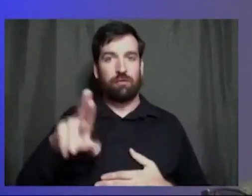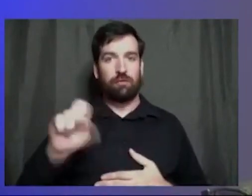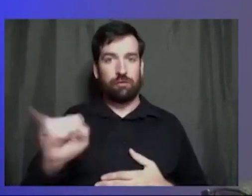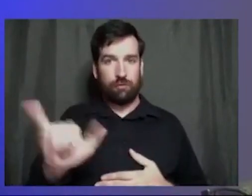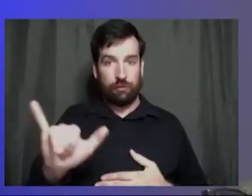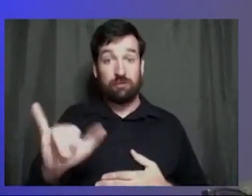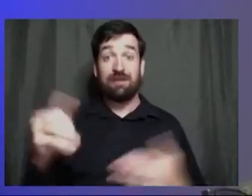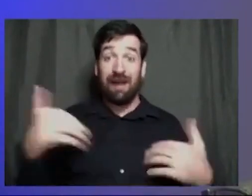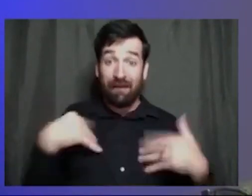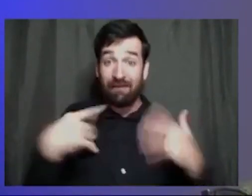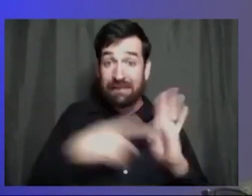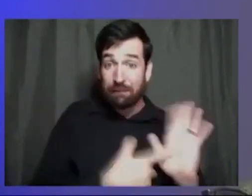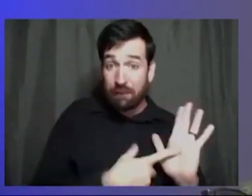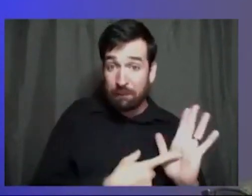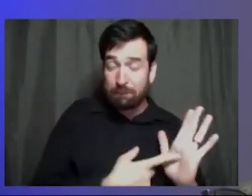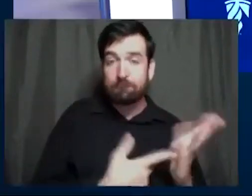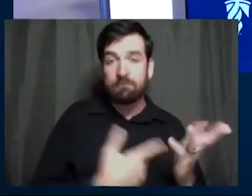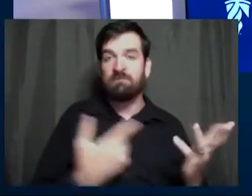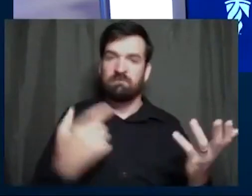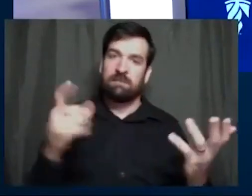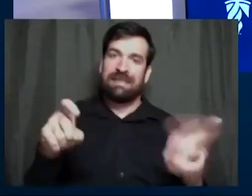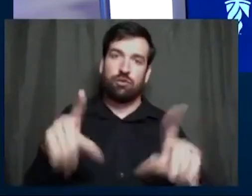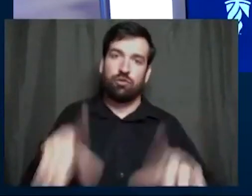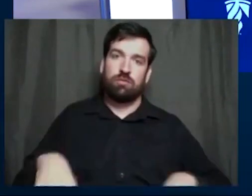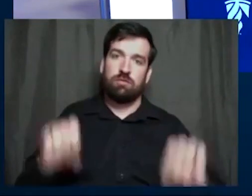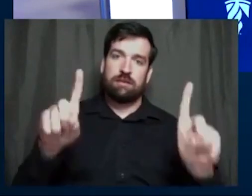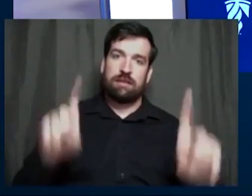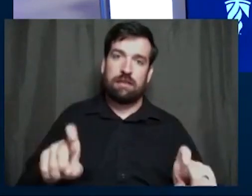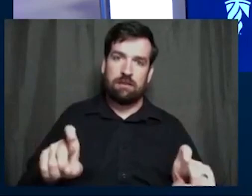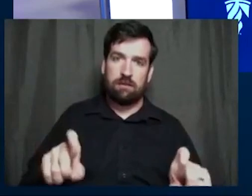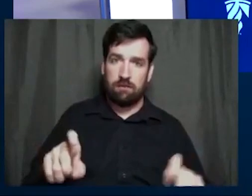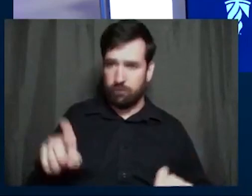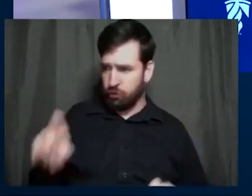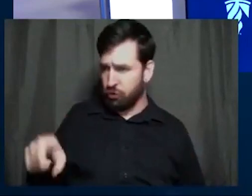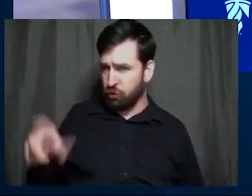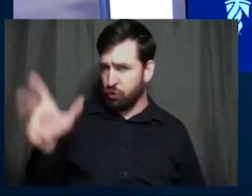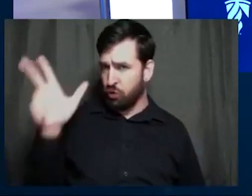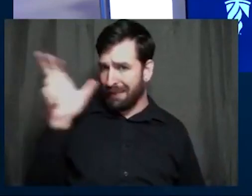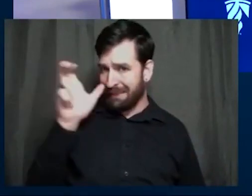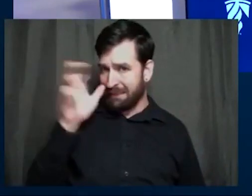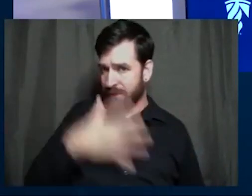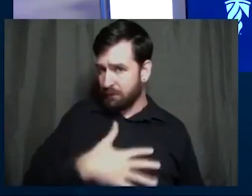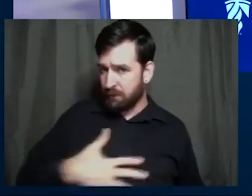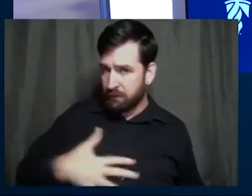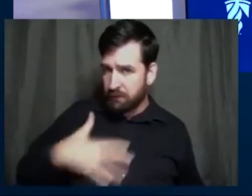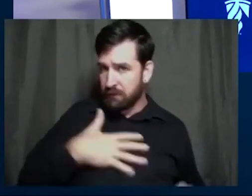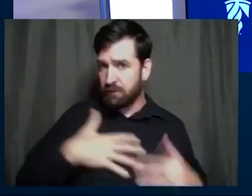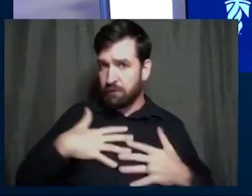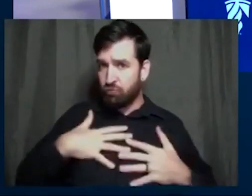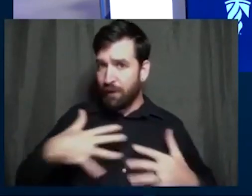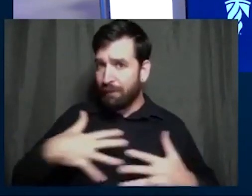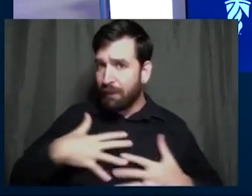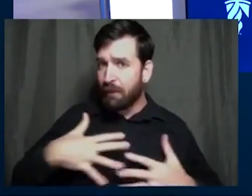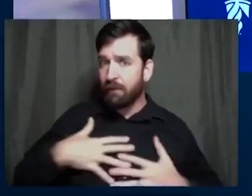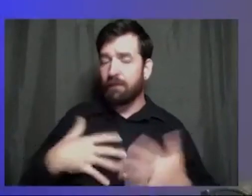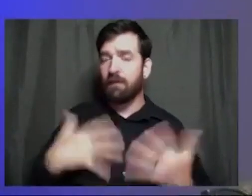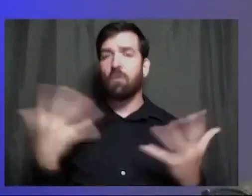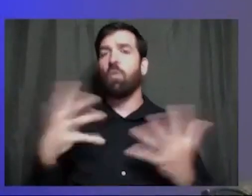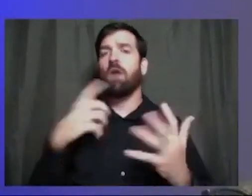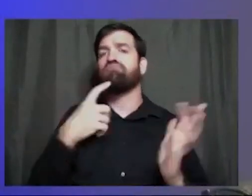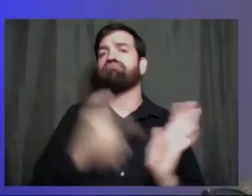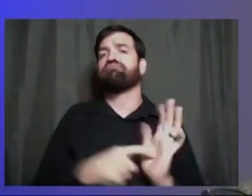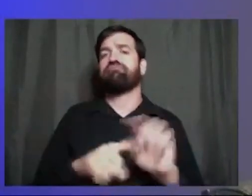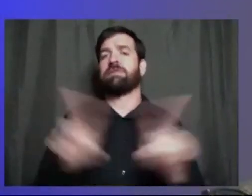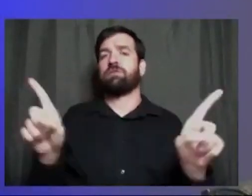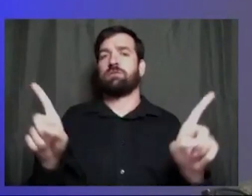tested. Bottom line. And listen, are you supposed to be listening to their chest, their breathing? What would differentiate that? As a